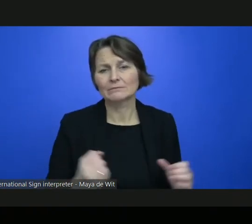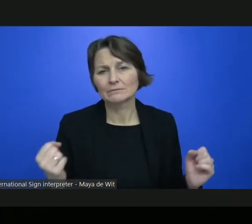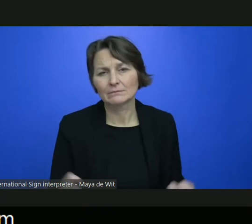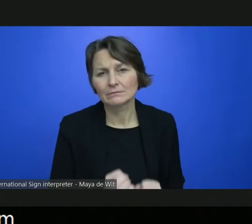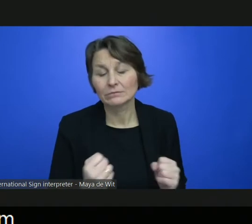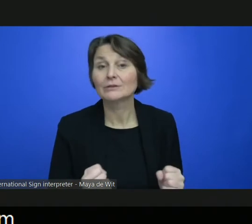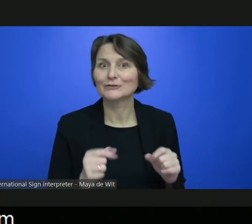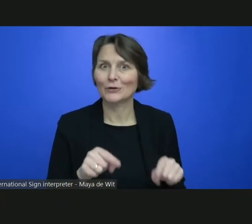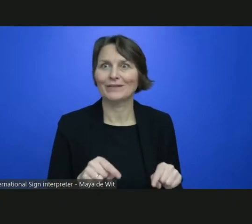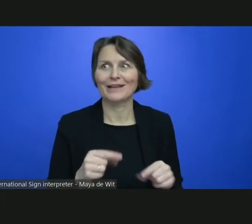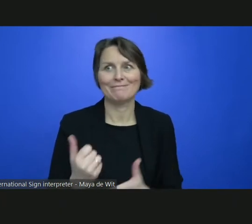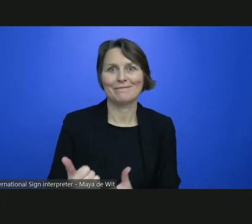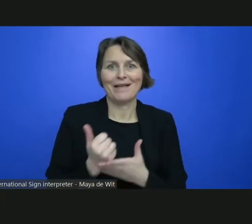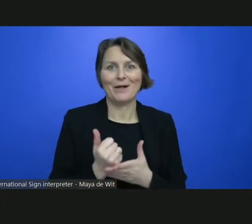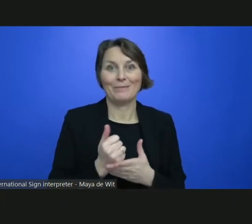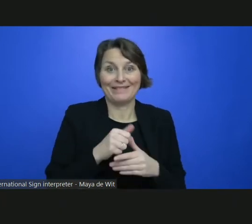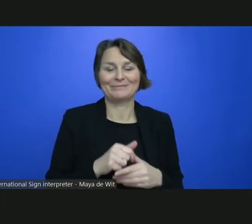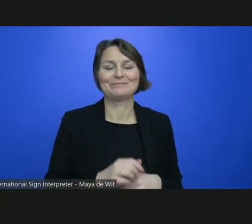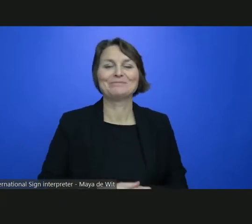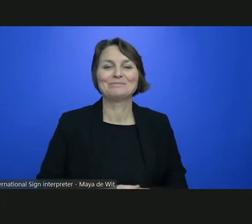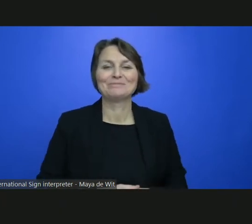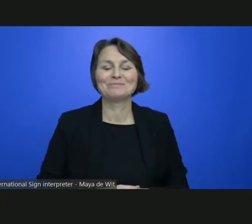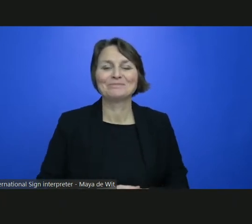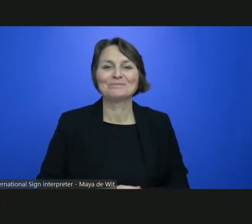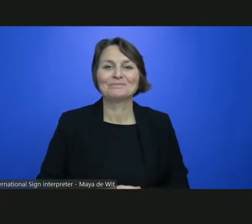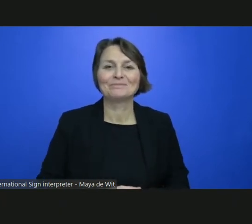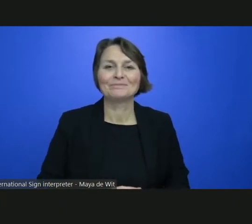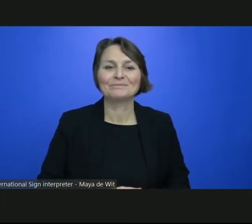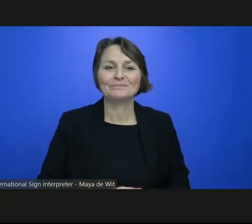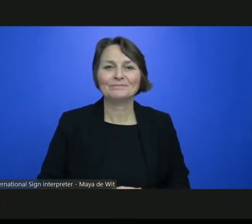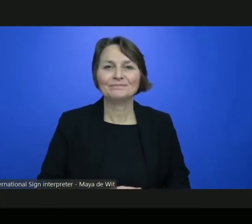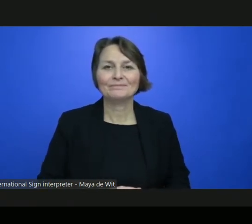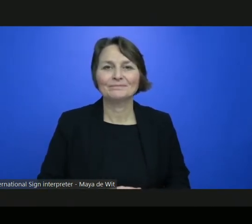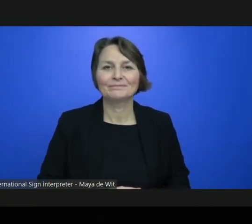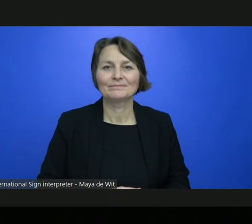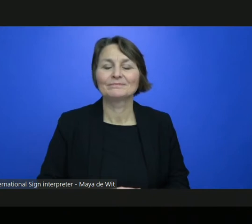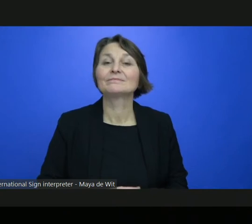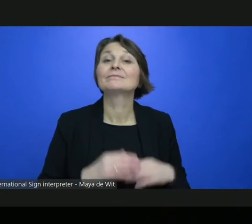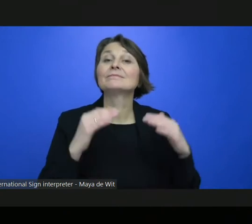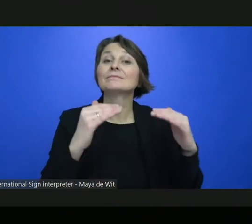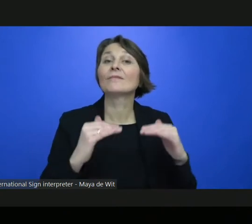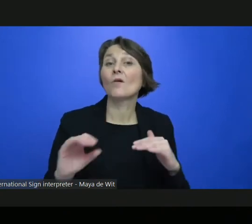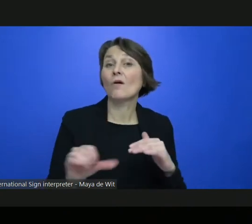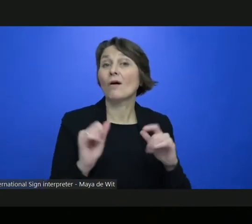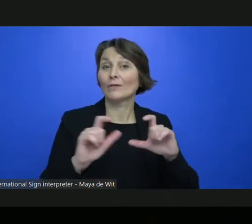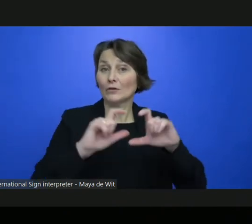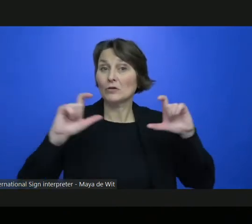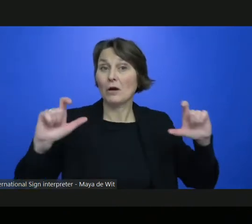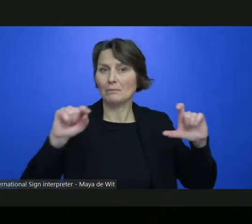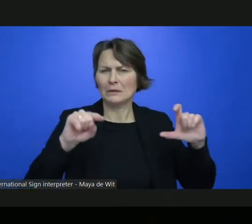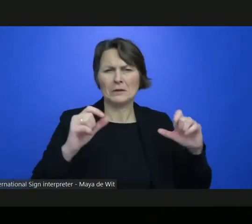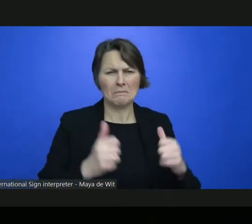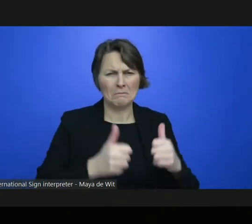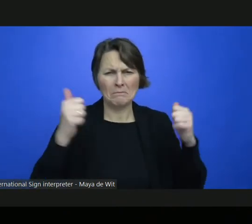change here. And I must note that HireVue, a market leader in terms of AI-powered recruitment